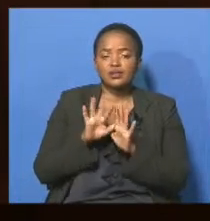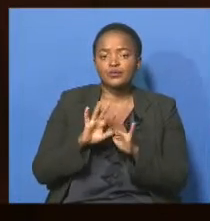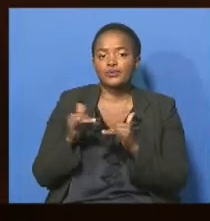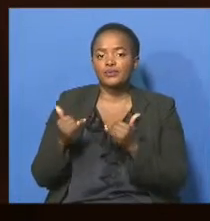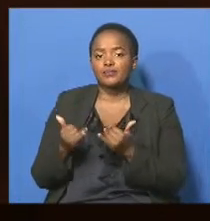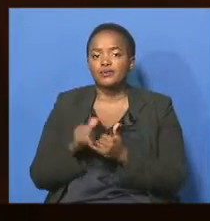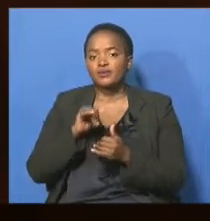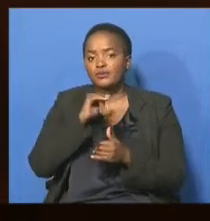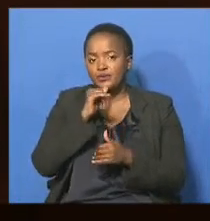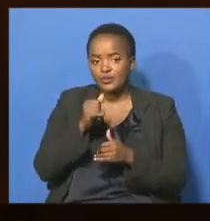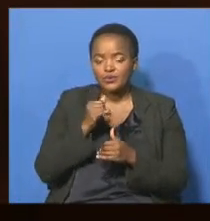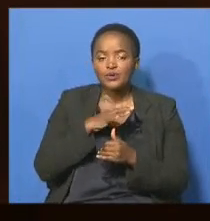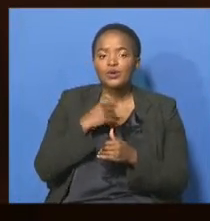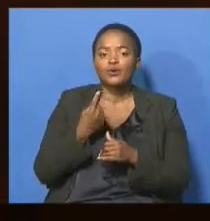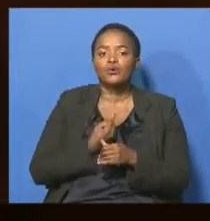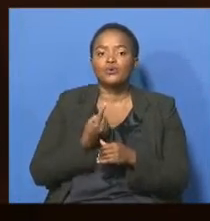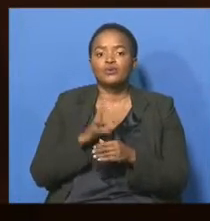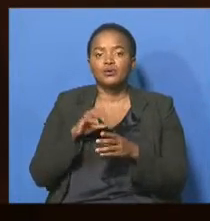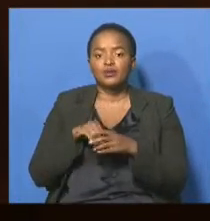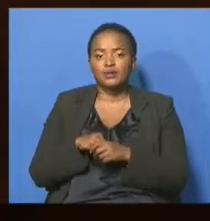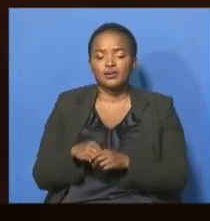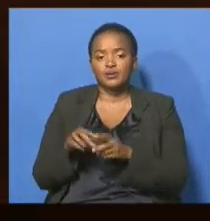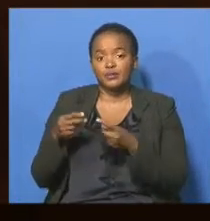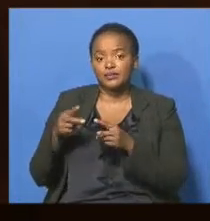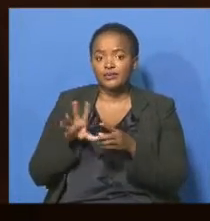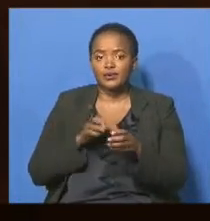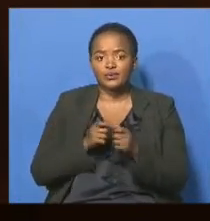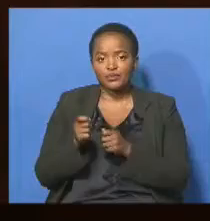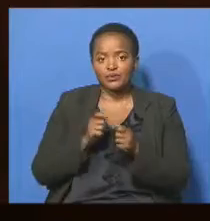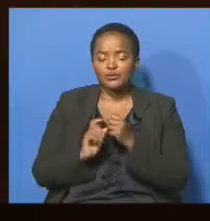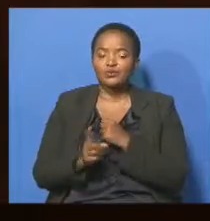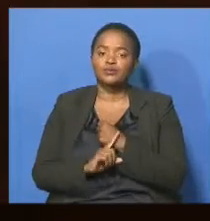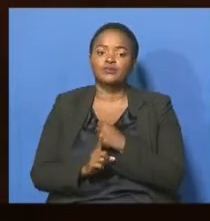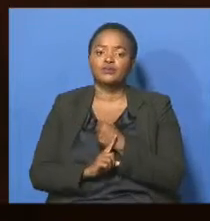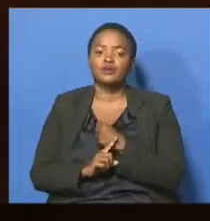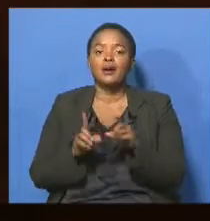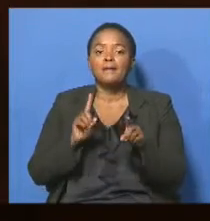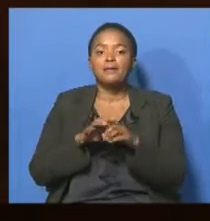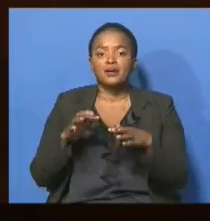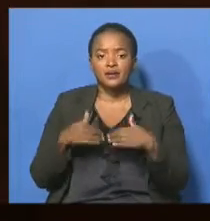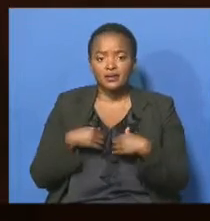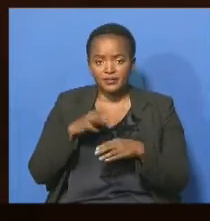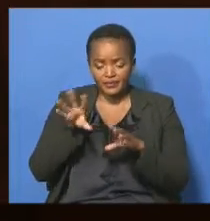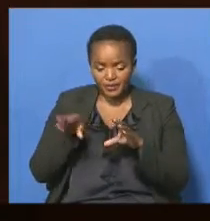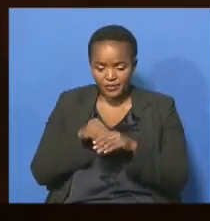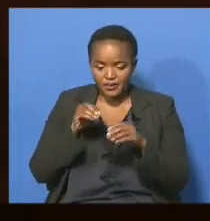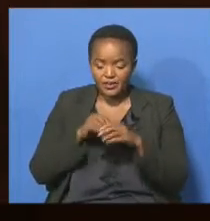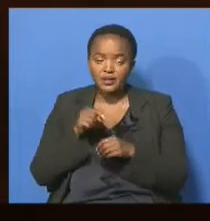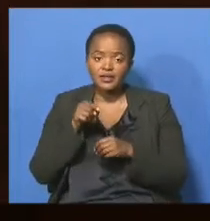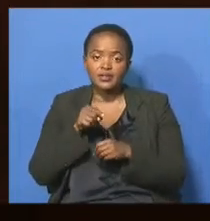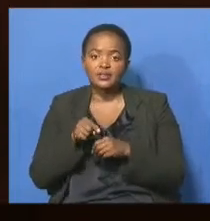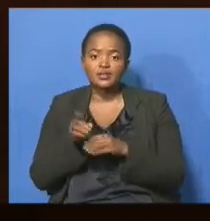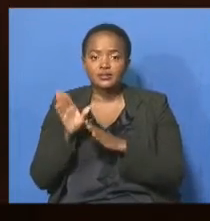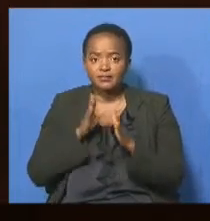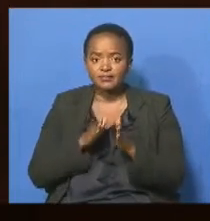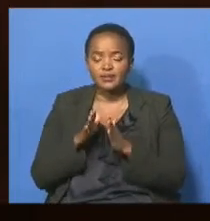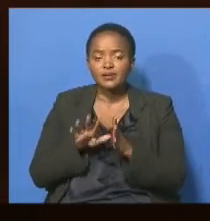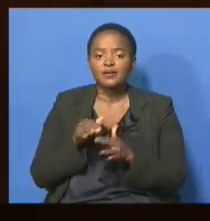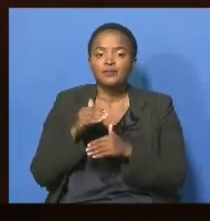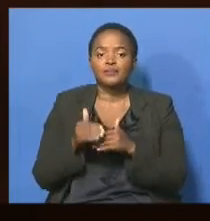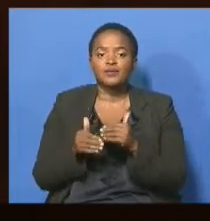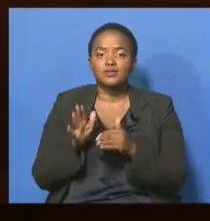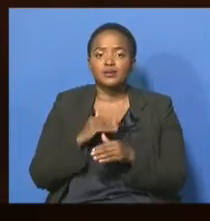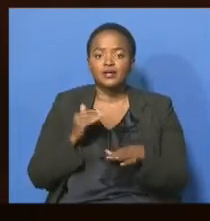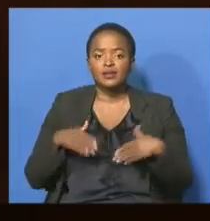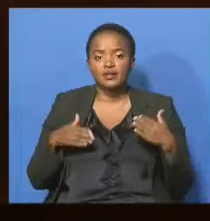community is not only involved in the actual activities to fight crime, but is also involved even at the planning stages. And